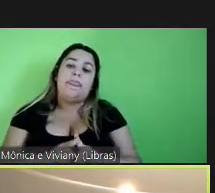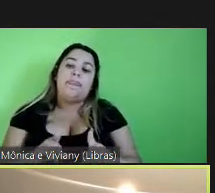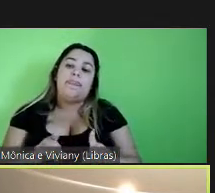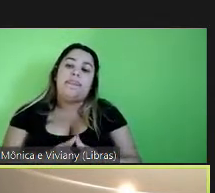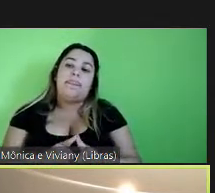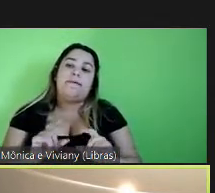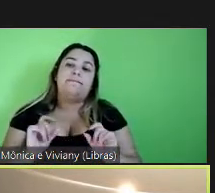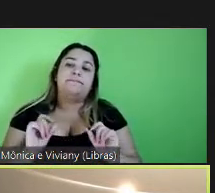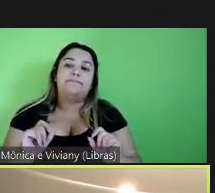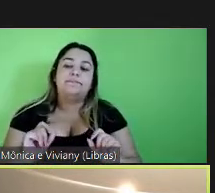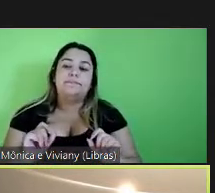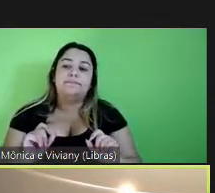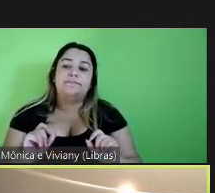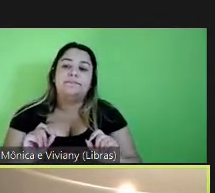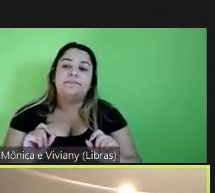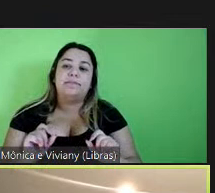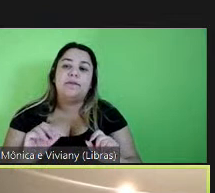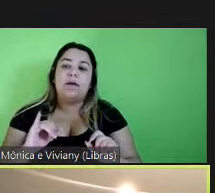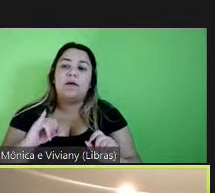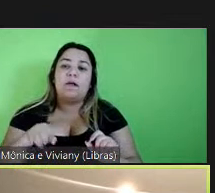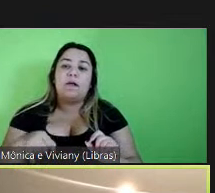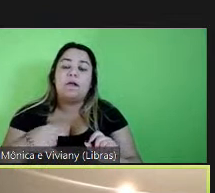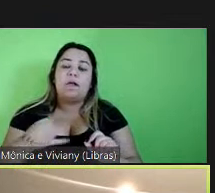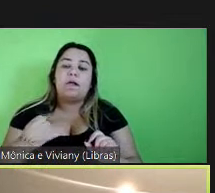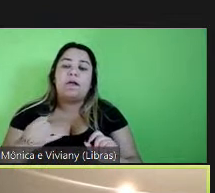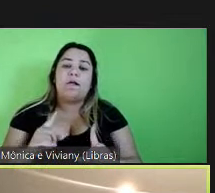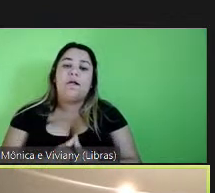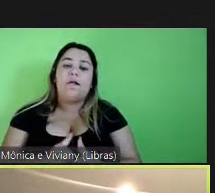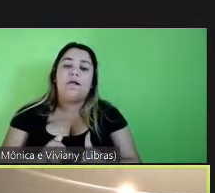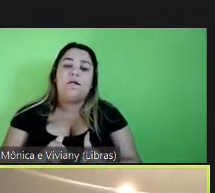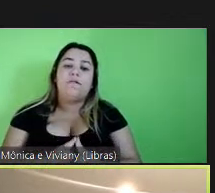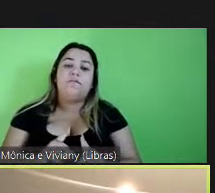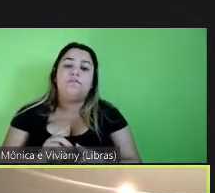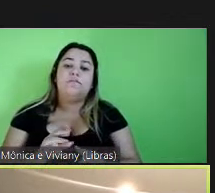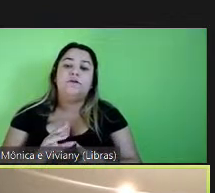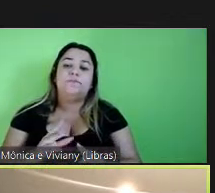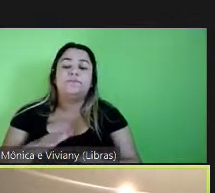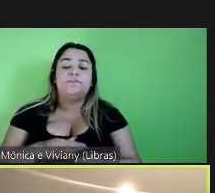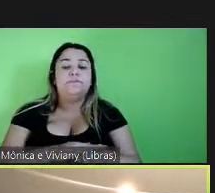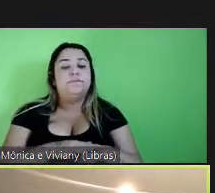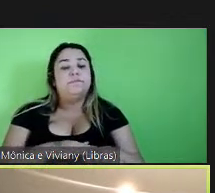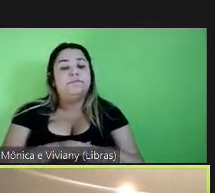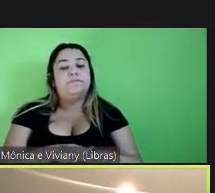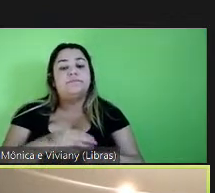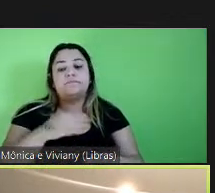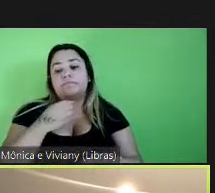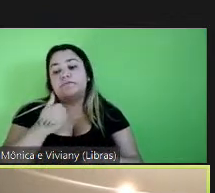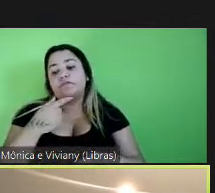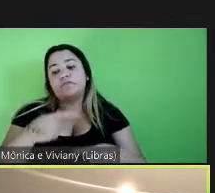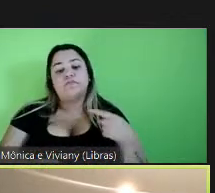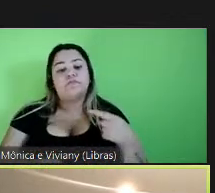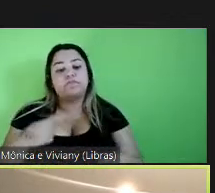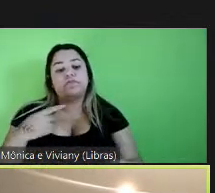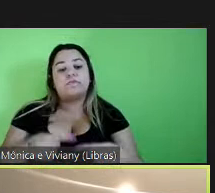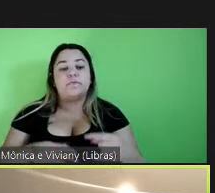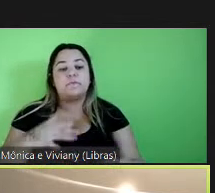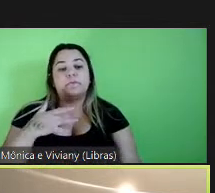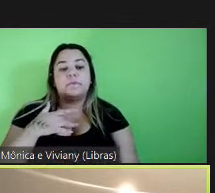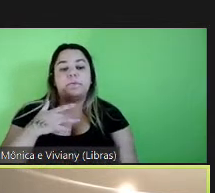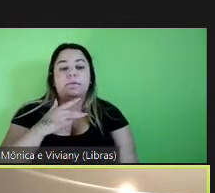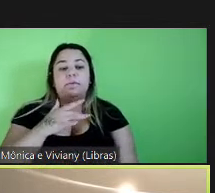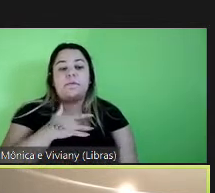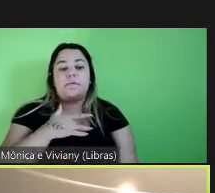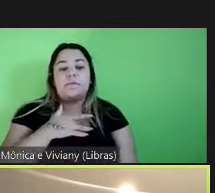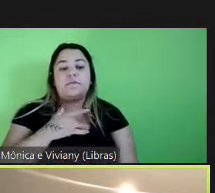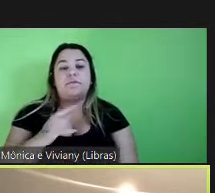have healthy promoting conversations about health and well-being and discuss health and well-being issues. And we've very much been able to work with our staff